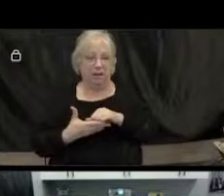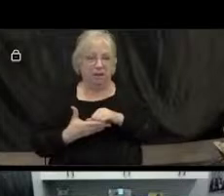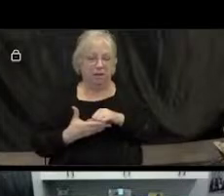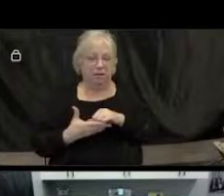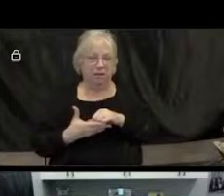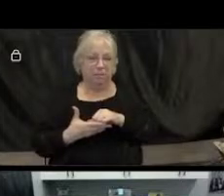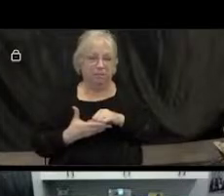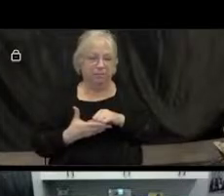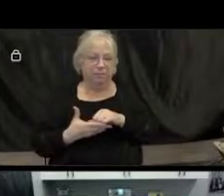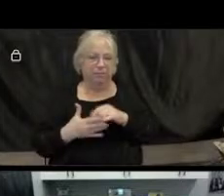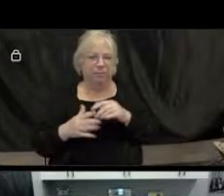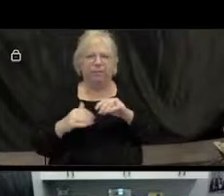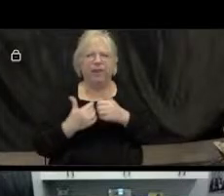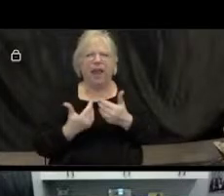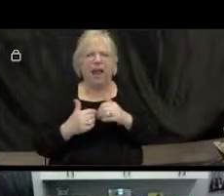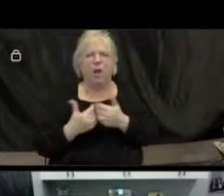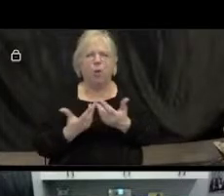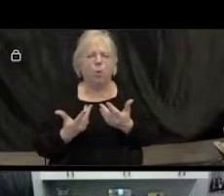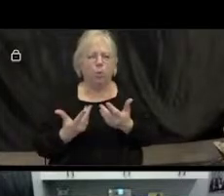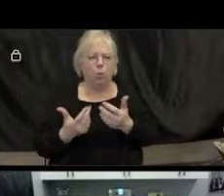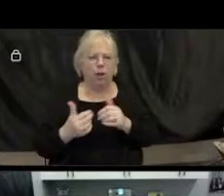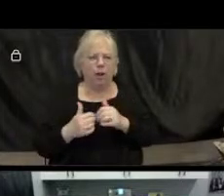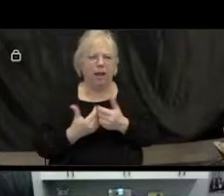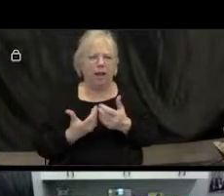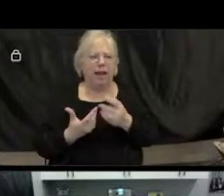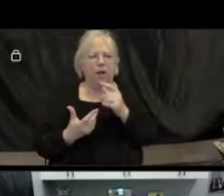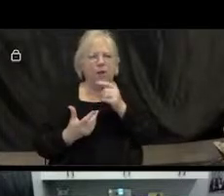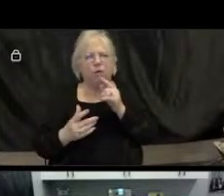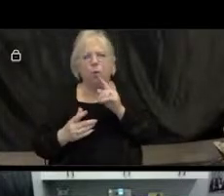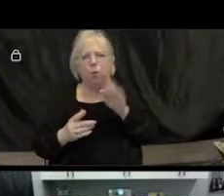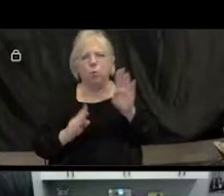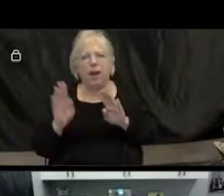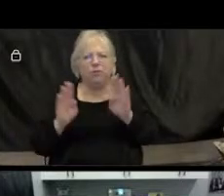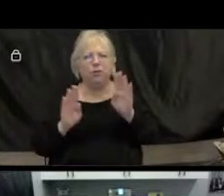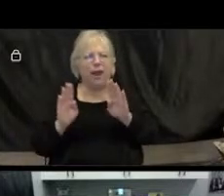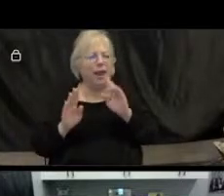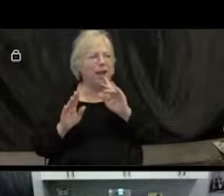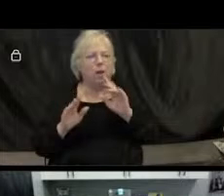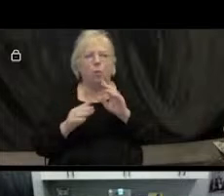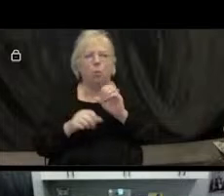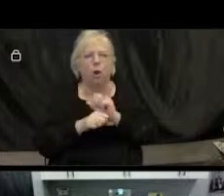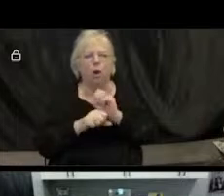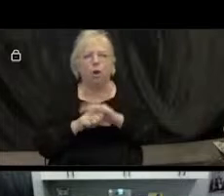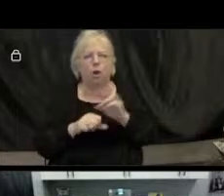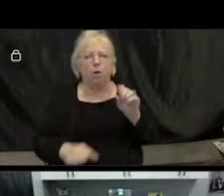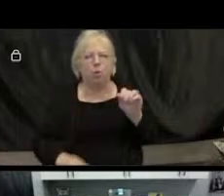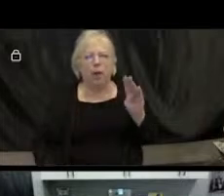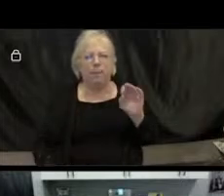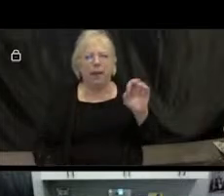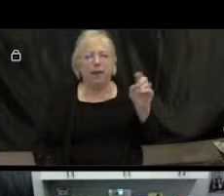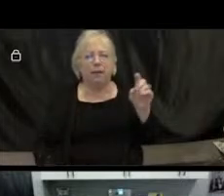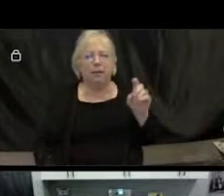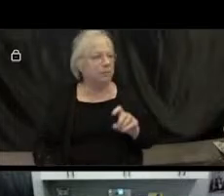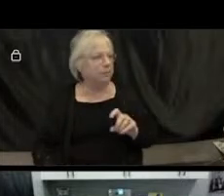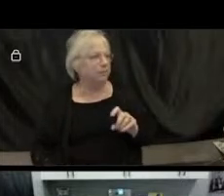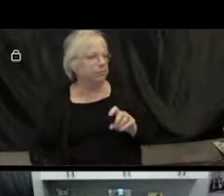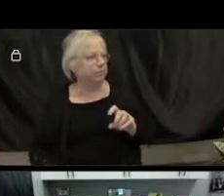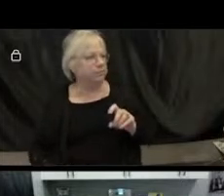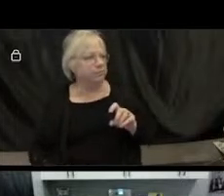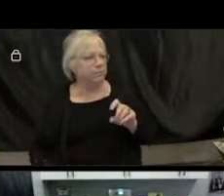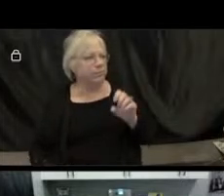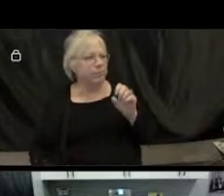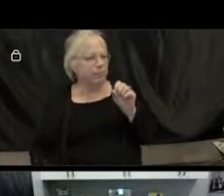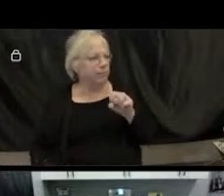here that does that, but how does the who's raised hands in what order come up on the WebEx tool that we use? Yes, sir,